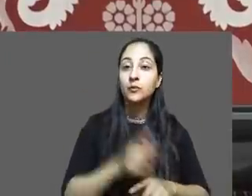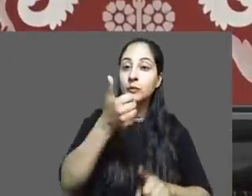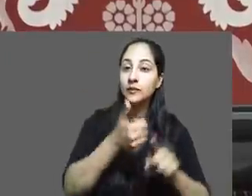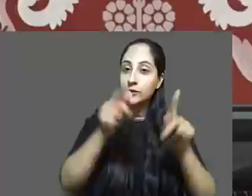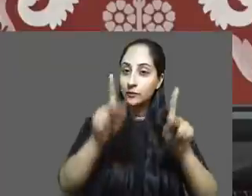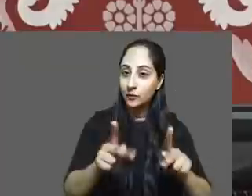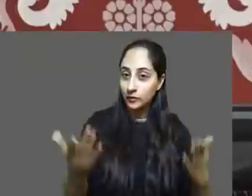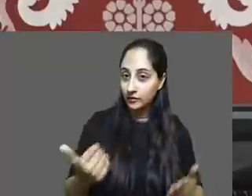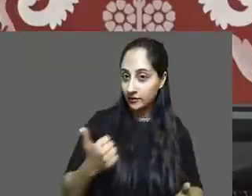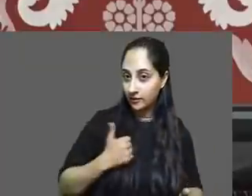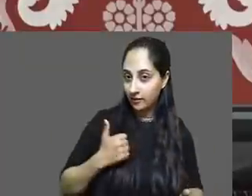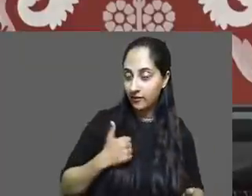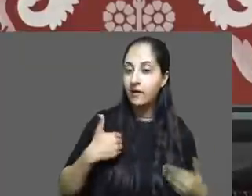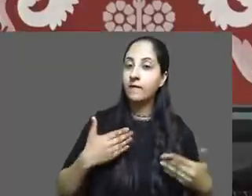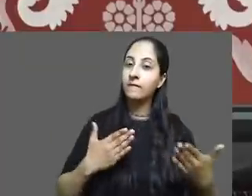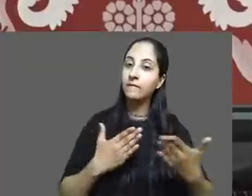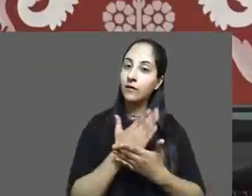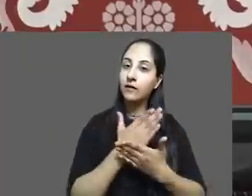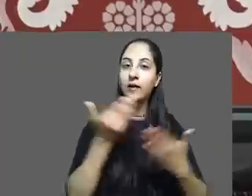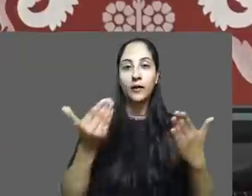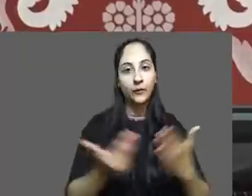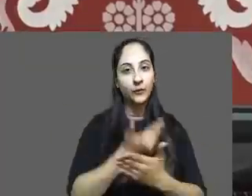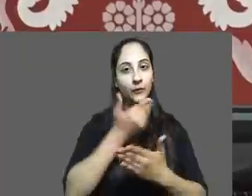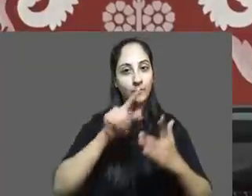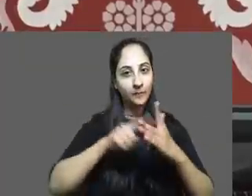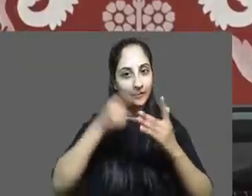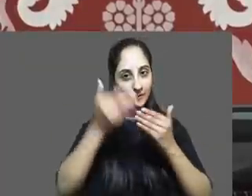Canadian is entitled to a new beginning.